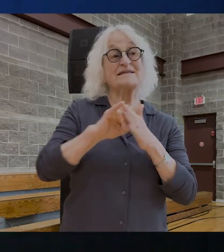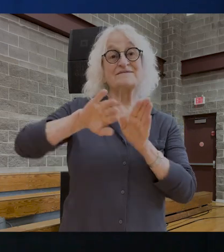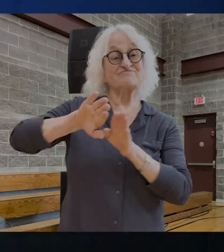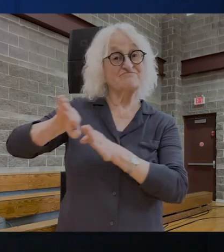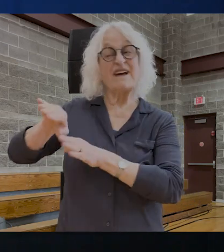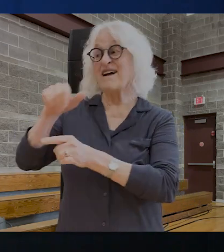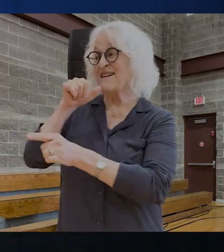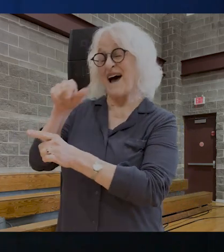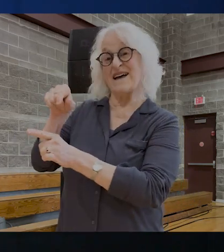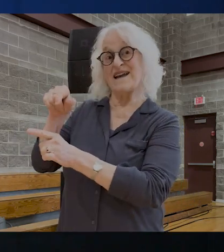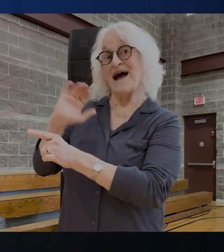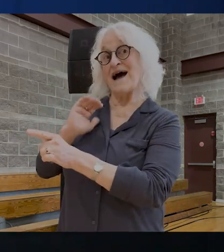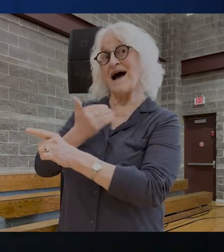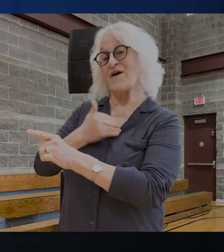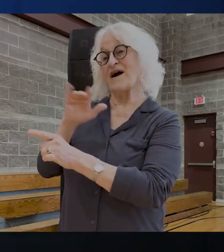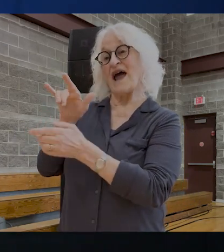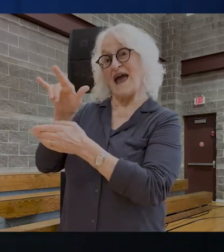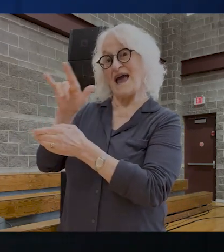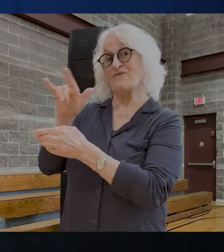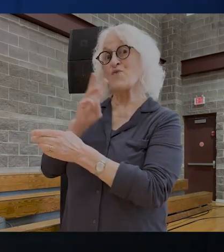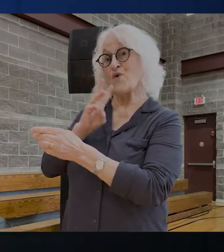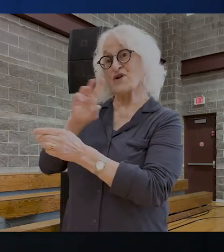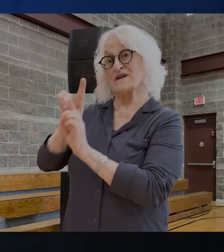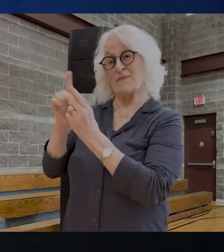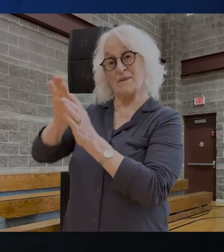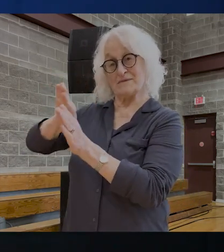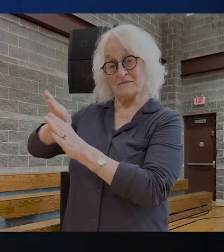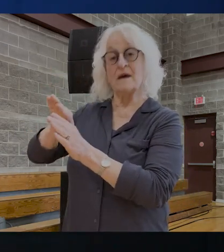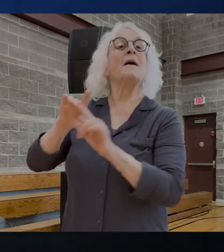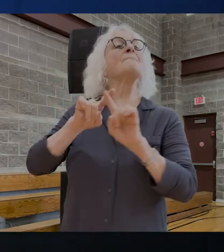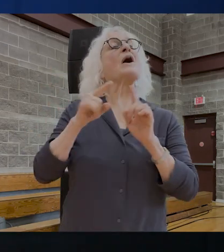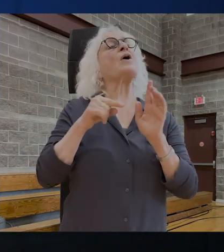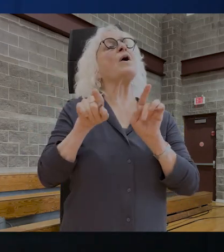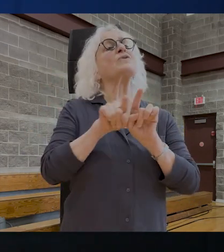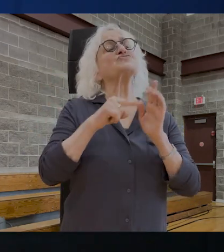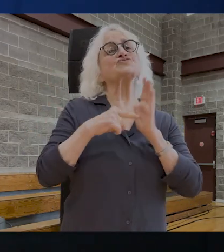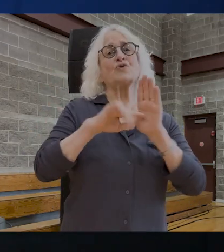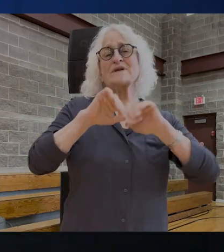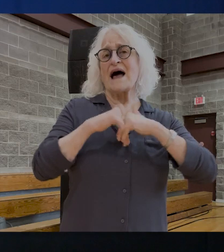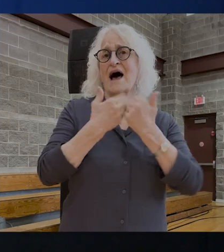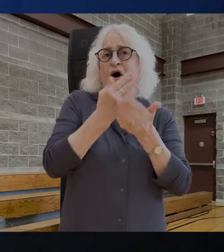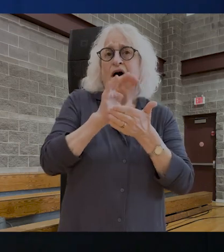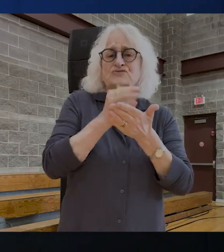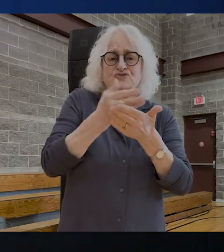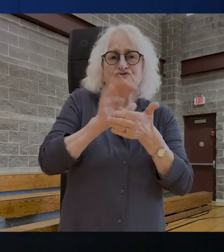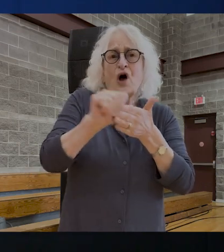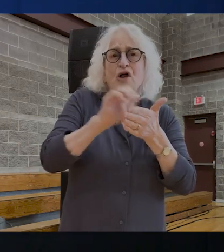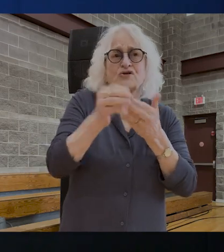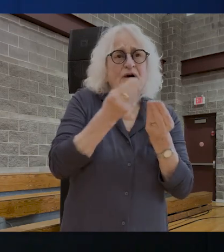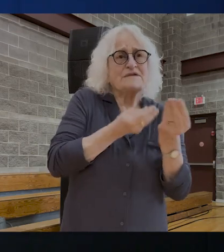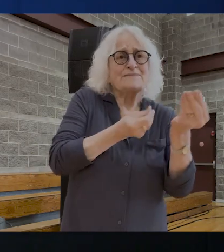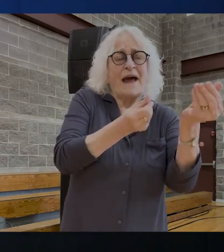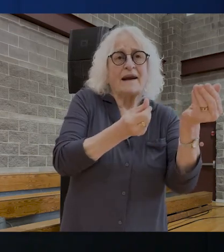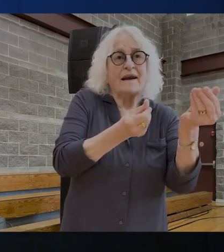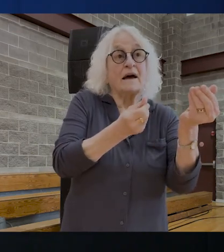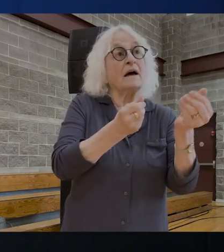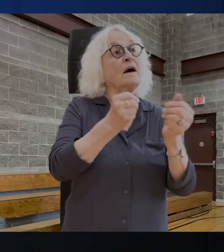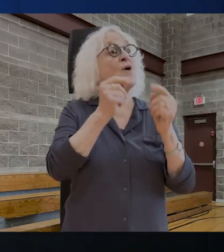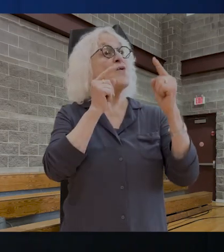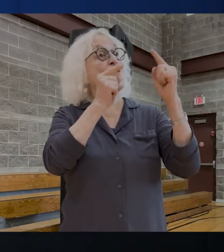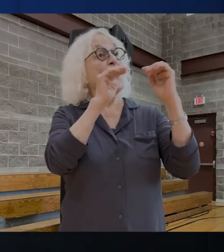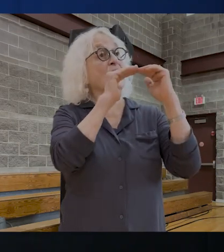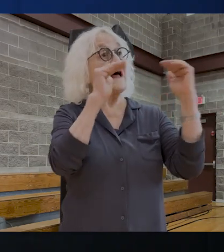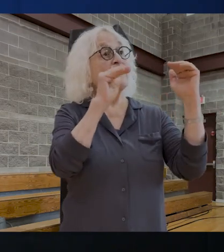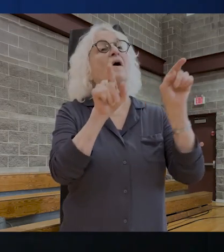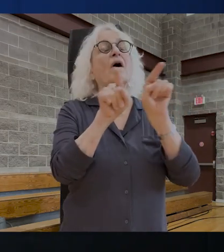excluding our aviation and water department, but it shows how dollars are being spent not only at the goal